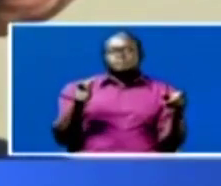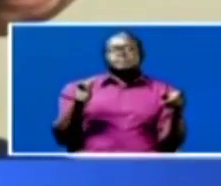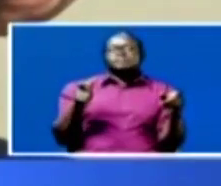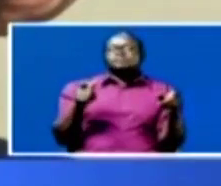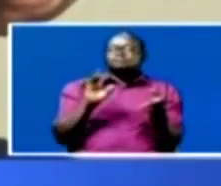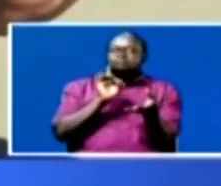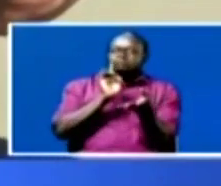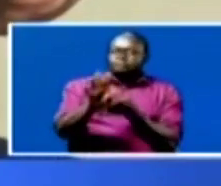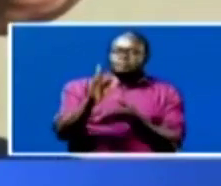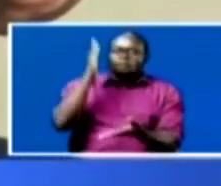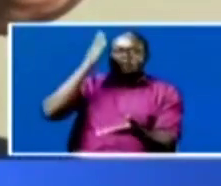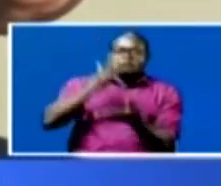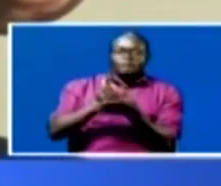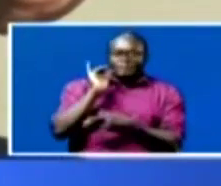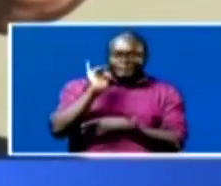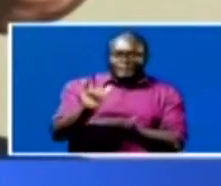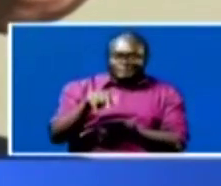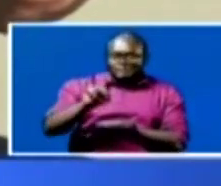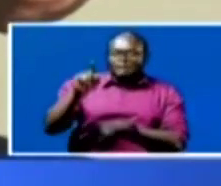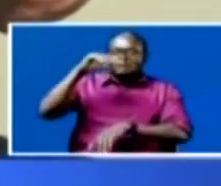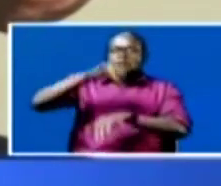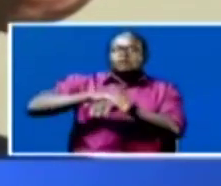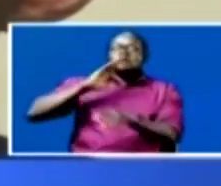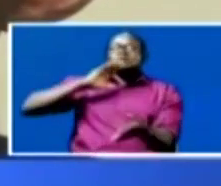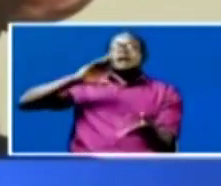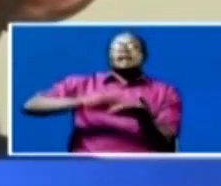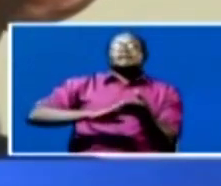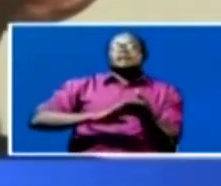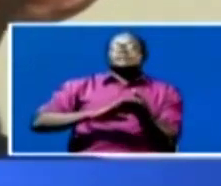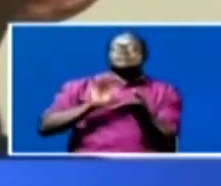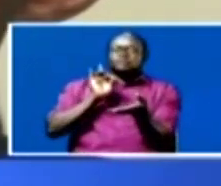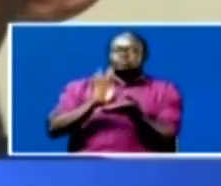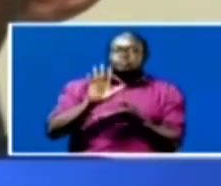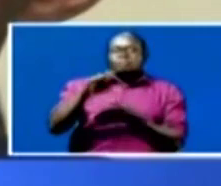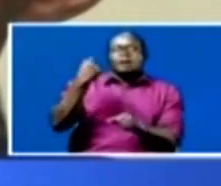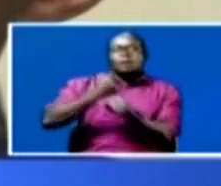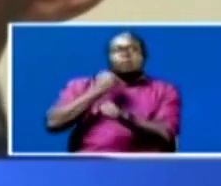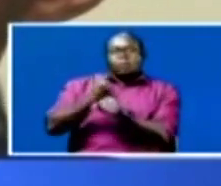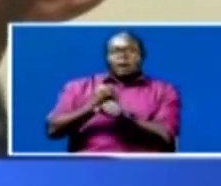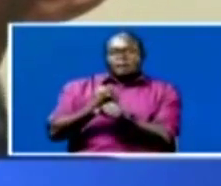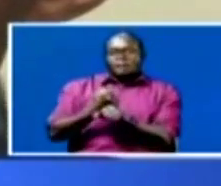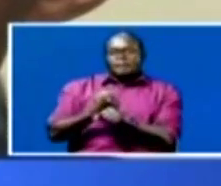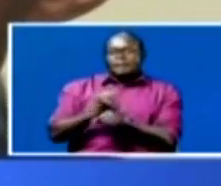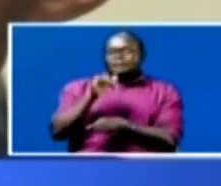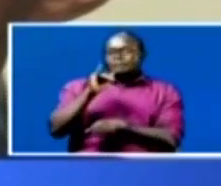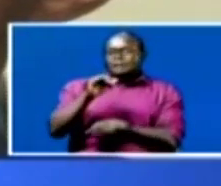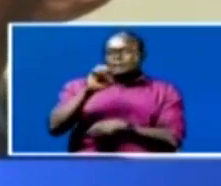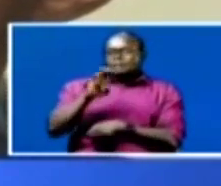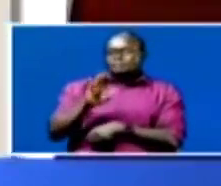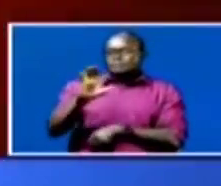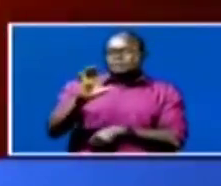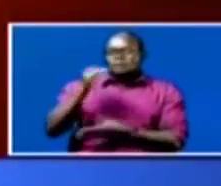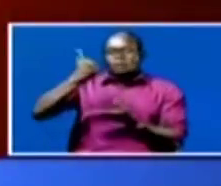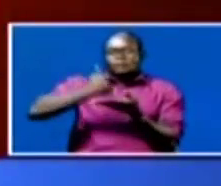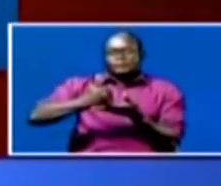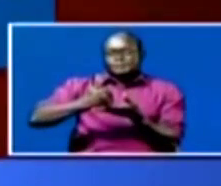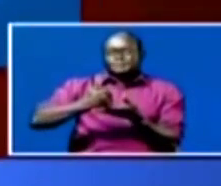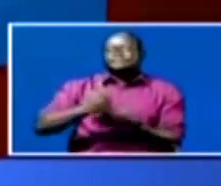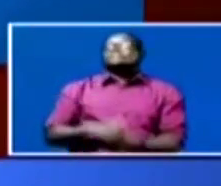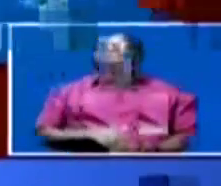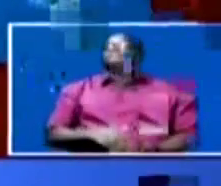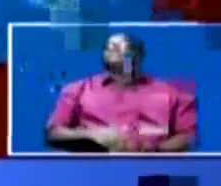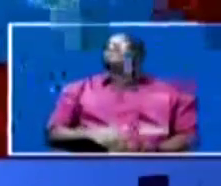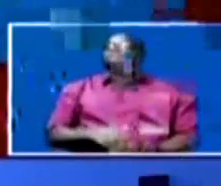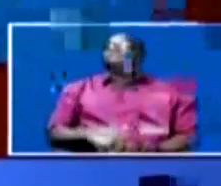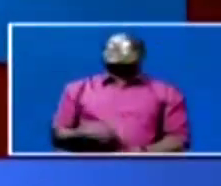sacking by confirming that he had received a letter terminating his services at the poll agency. According